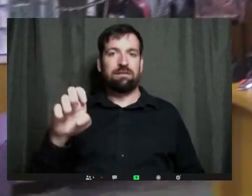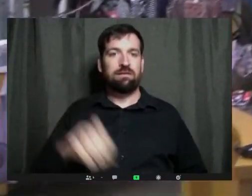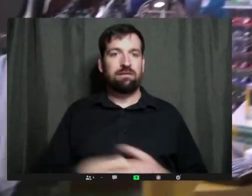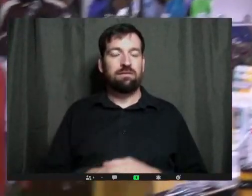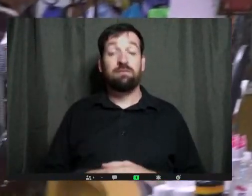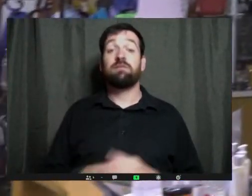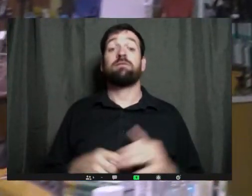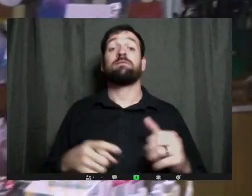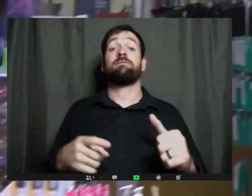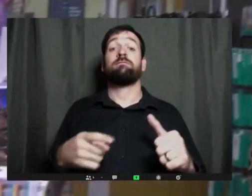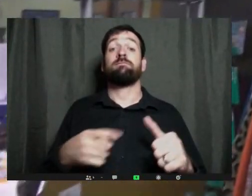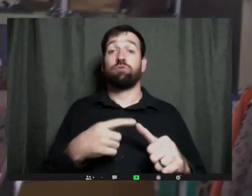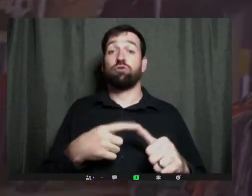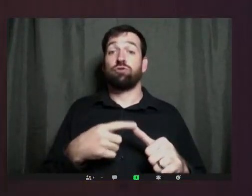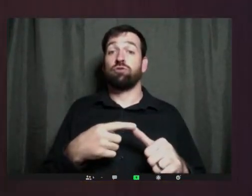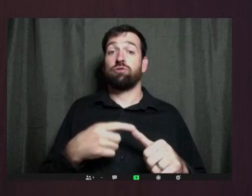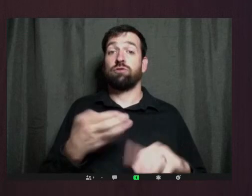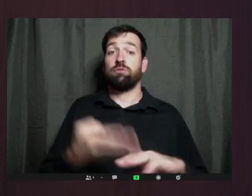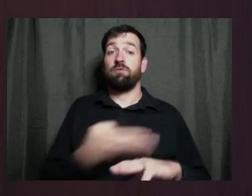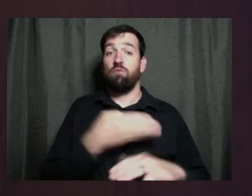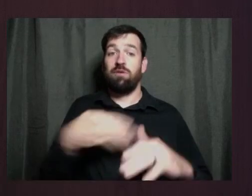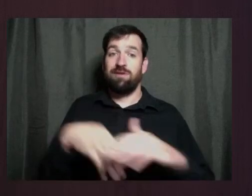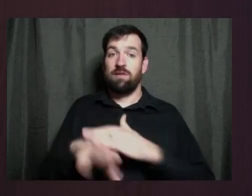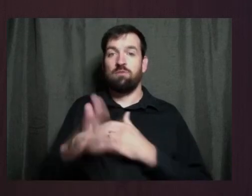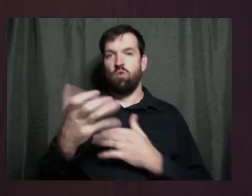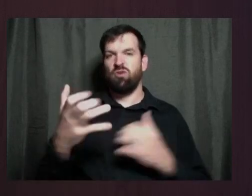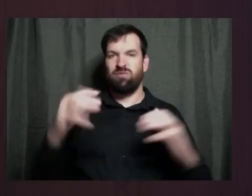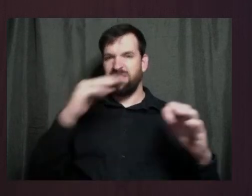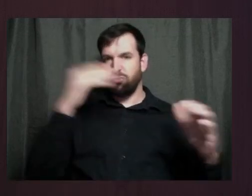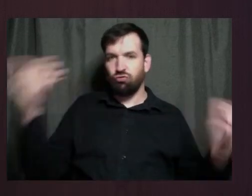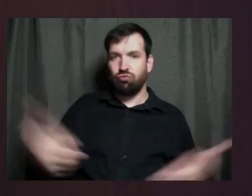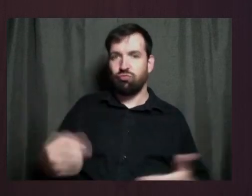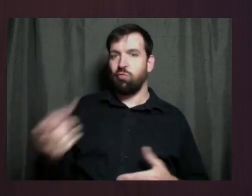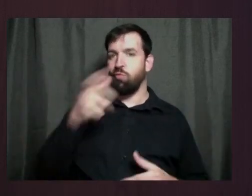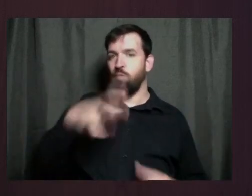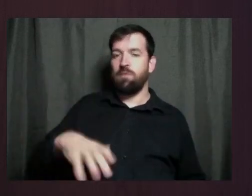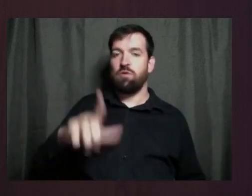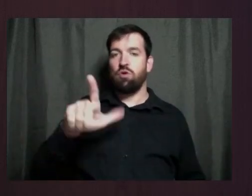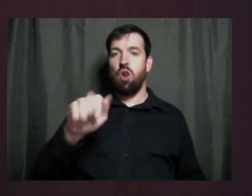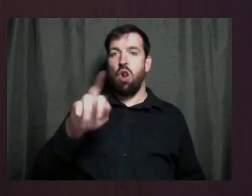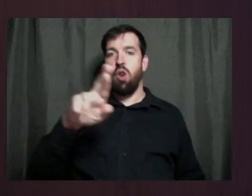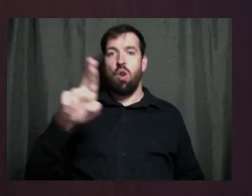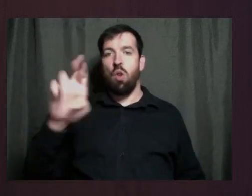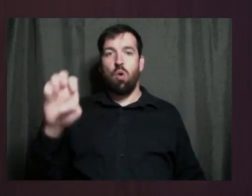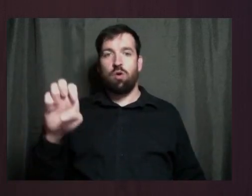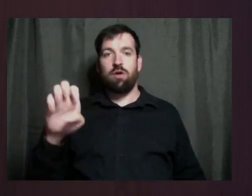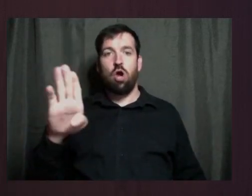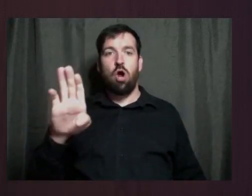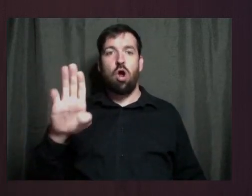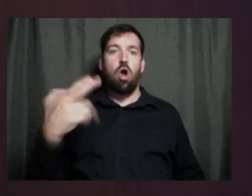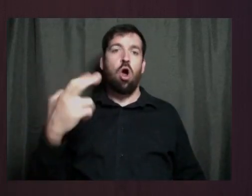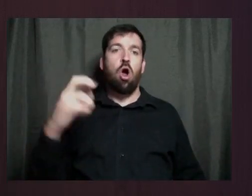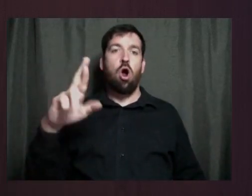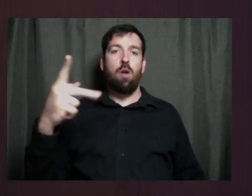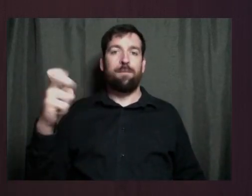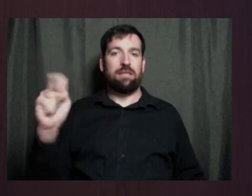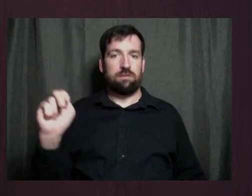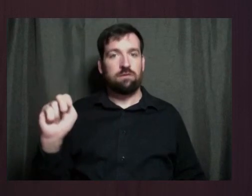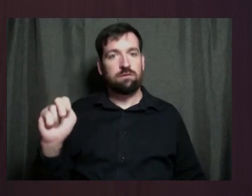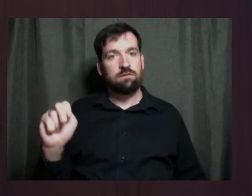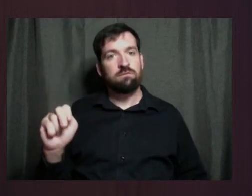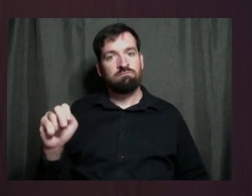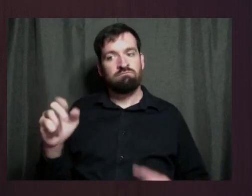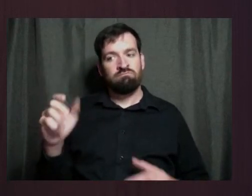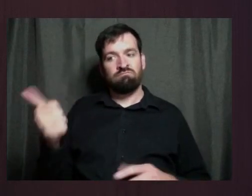go inside Missys, we want to introduce you to one woman. Her name is Lori Hartman, and she knows exactly how important these